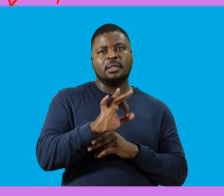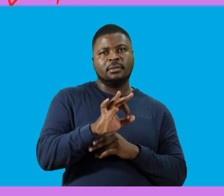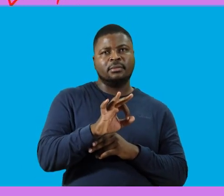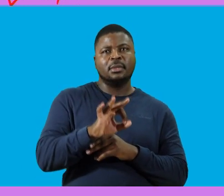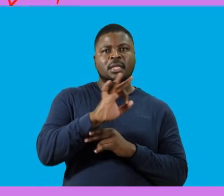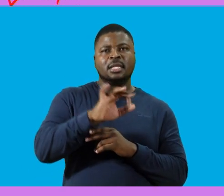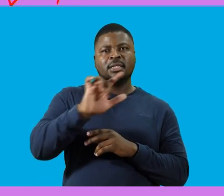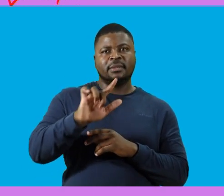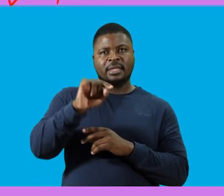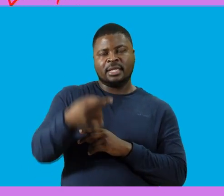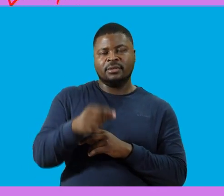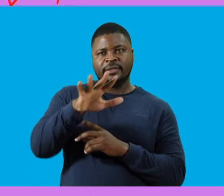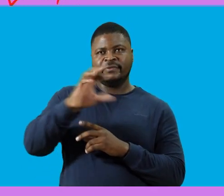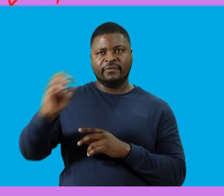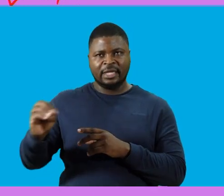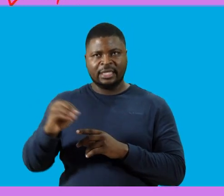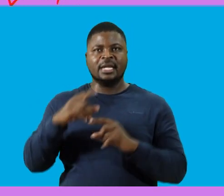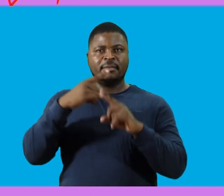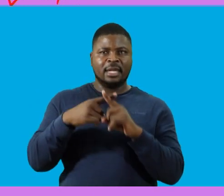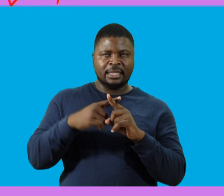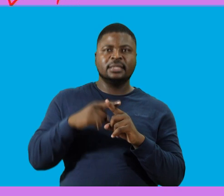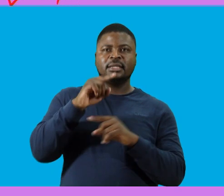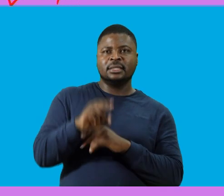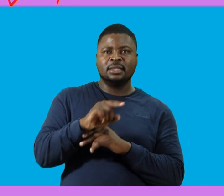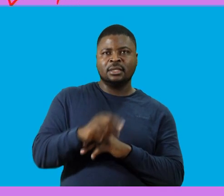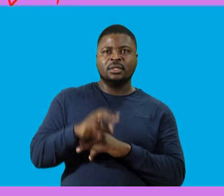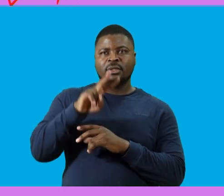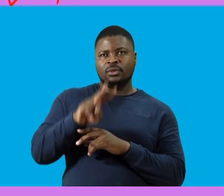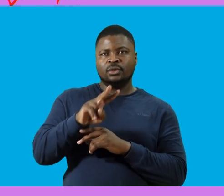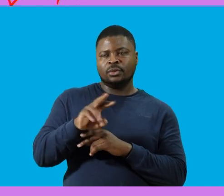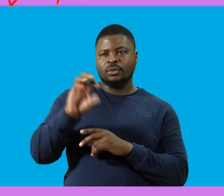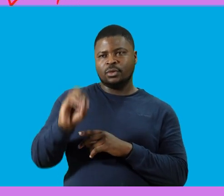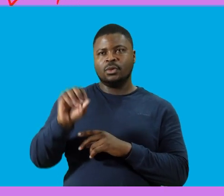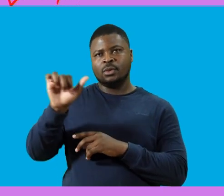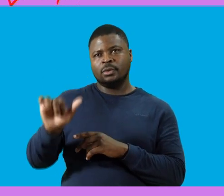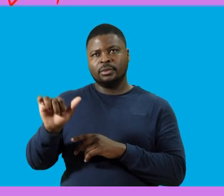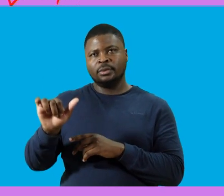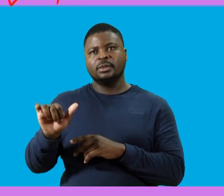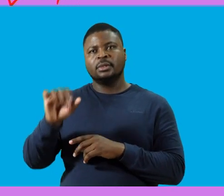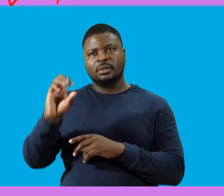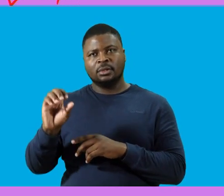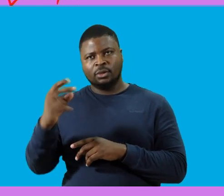37,500 plus the 5.5% increase, which is